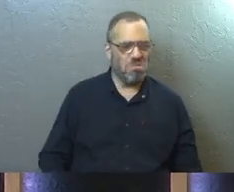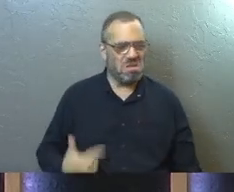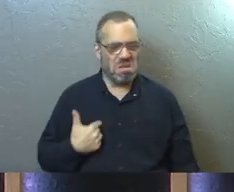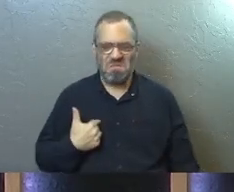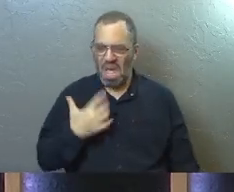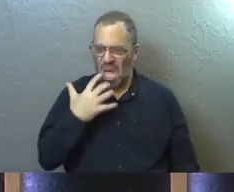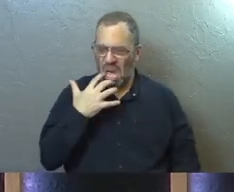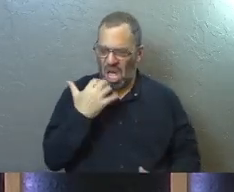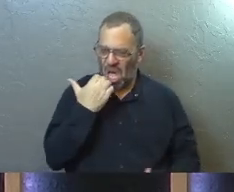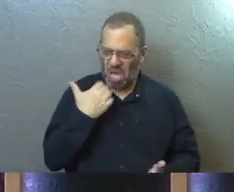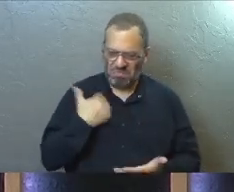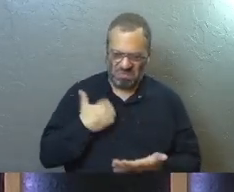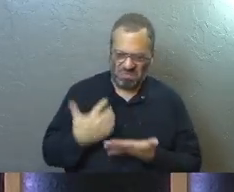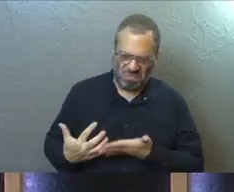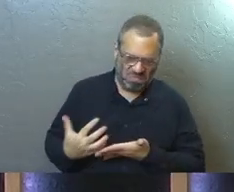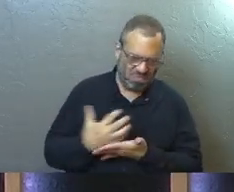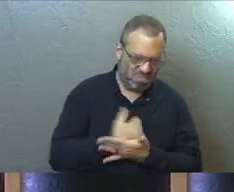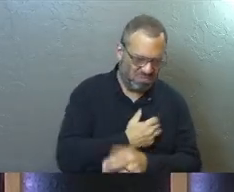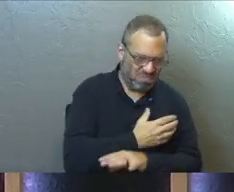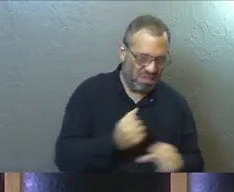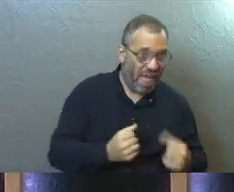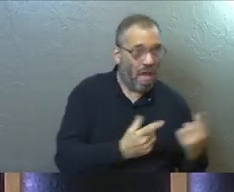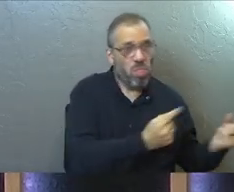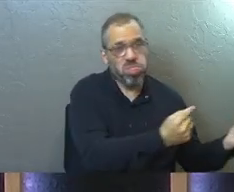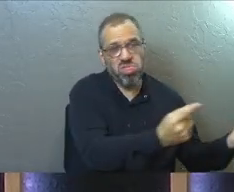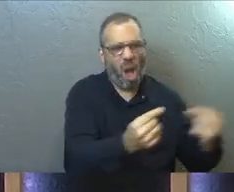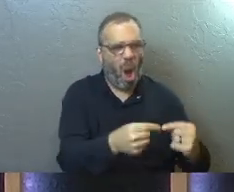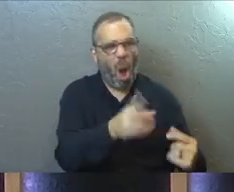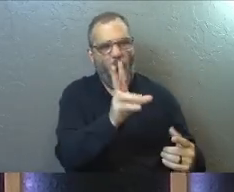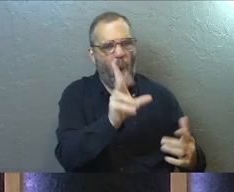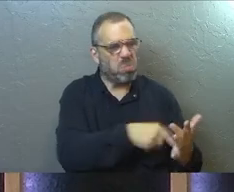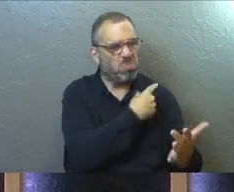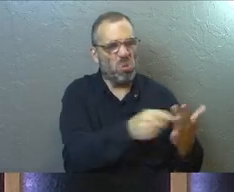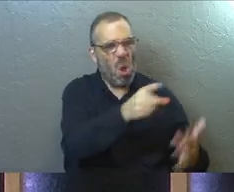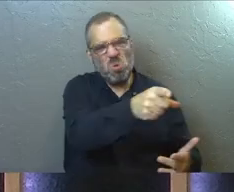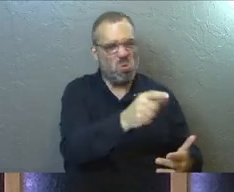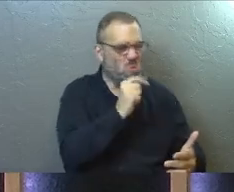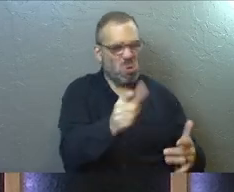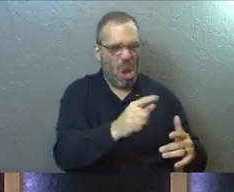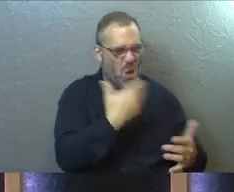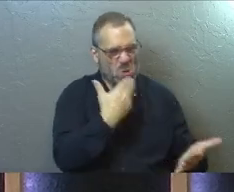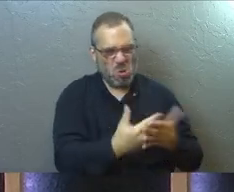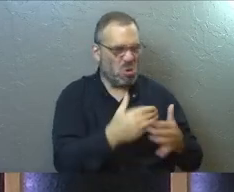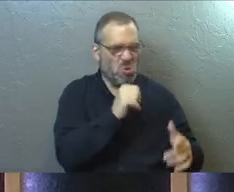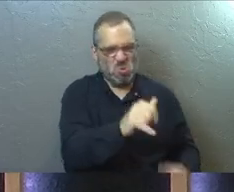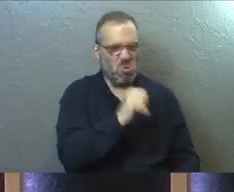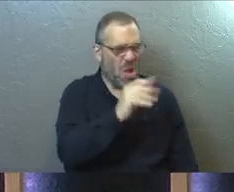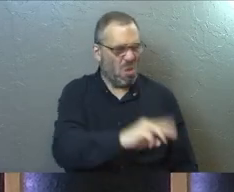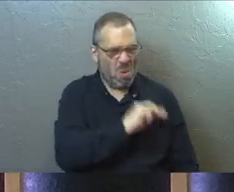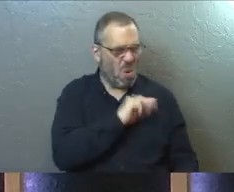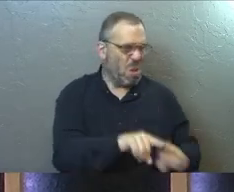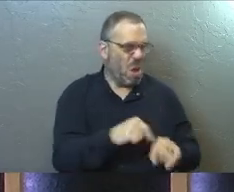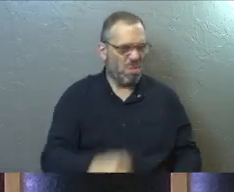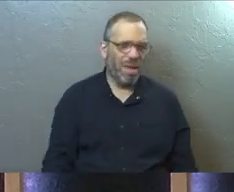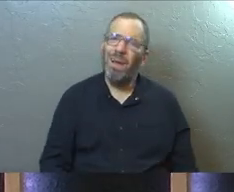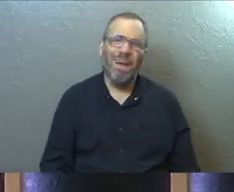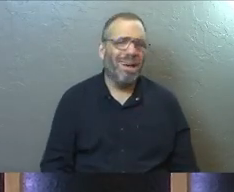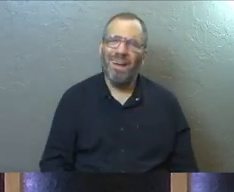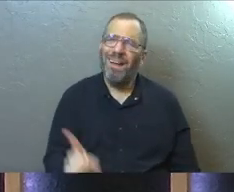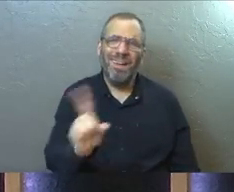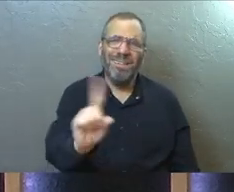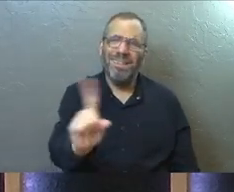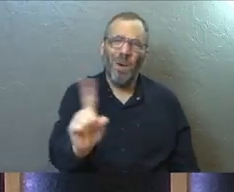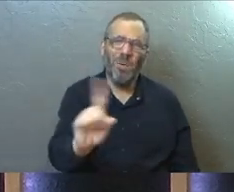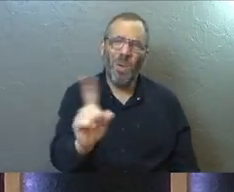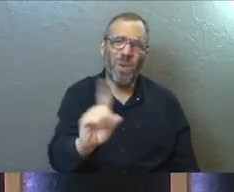that they earned their salvation, and then they went around judging other Christians who were not as moral as they were. That should never, ever